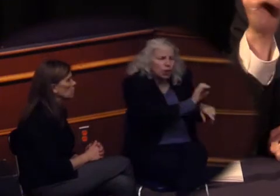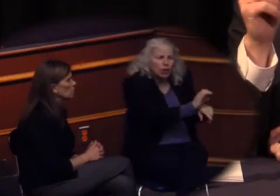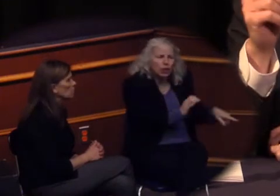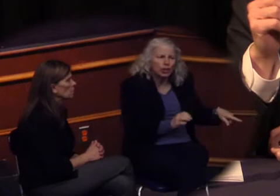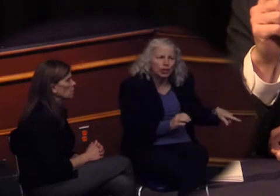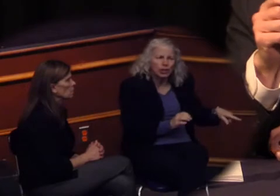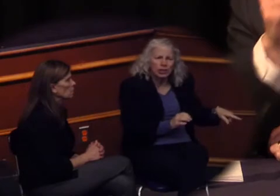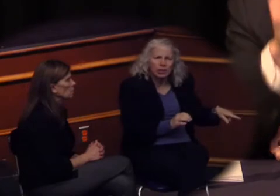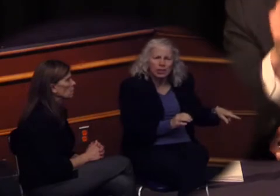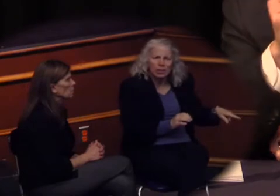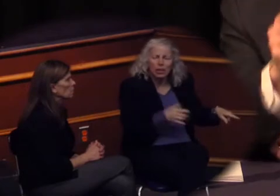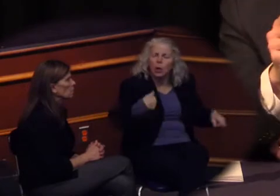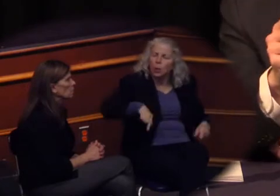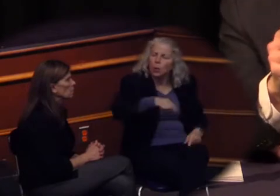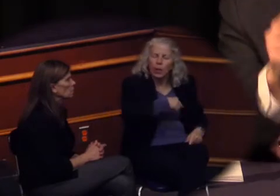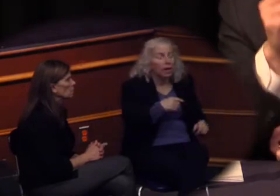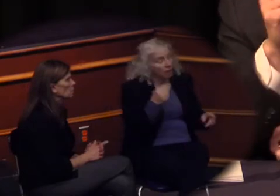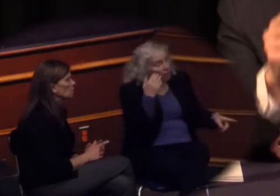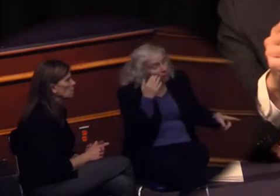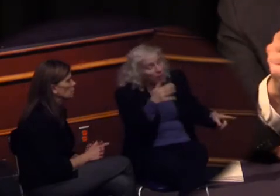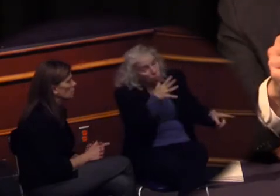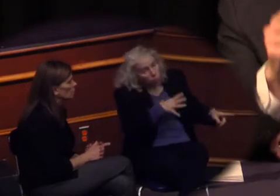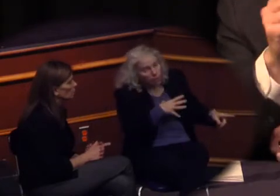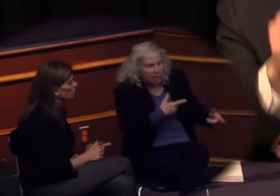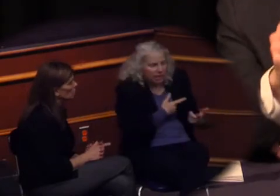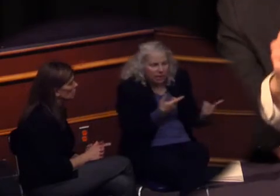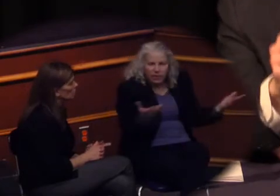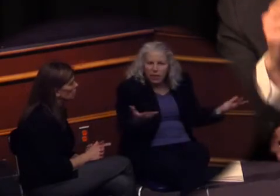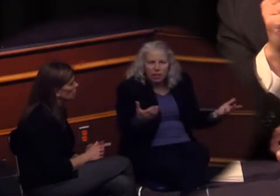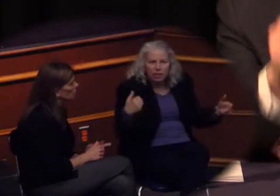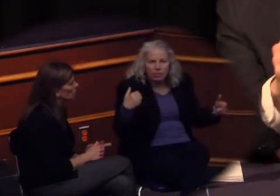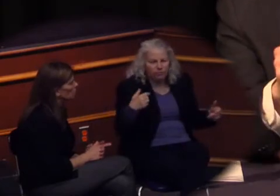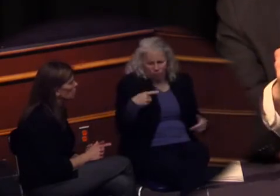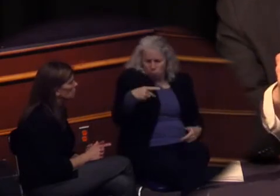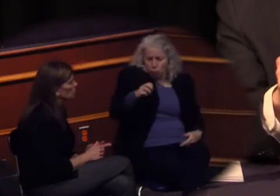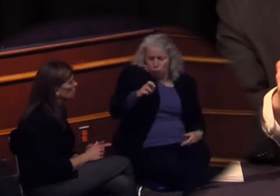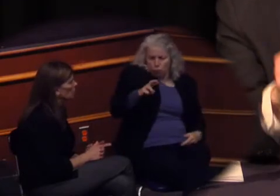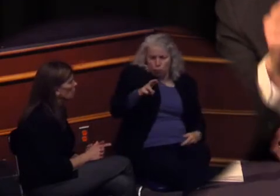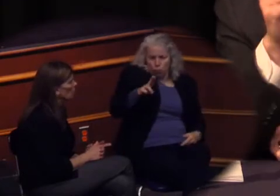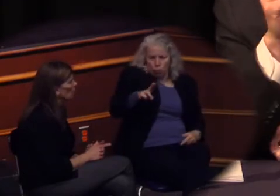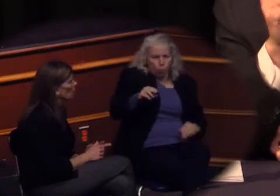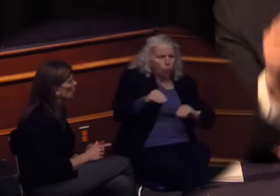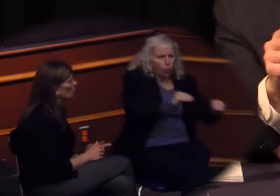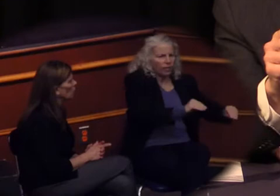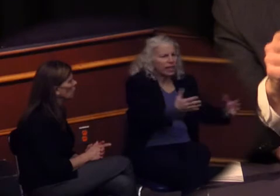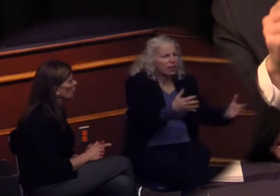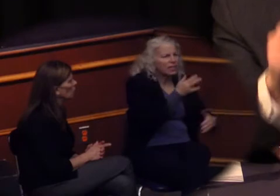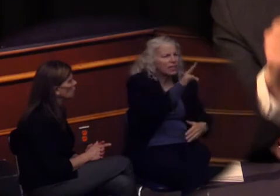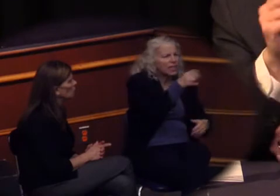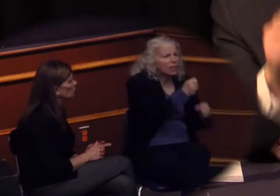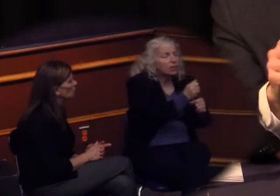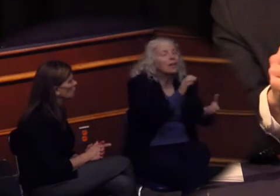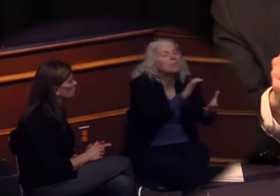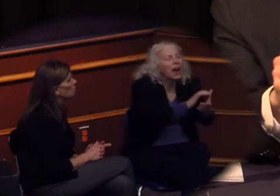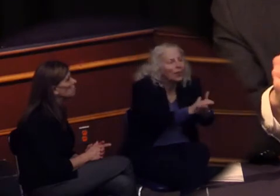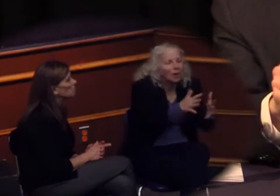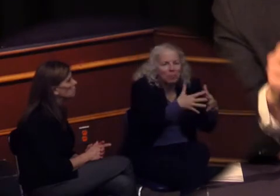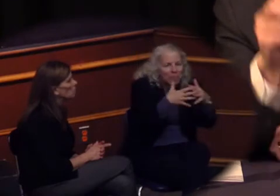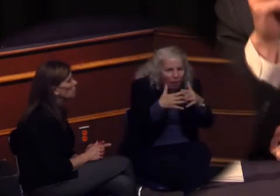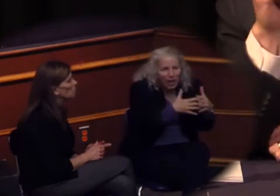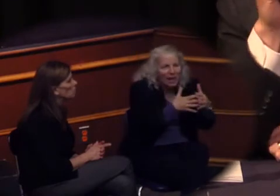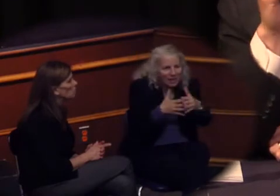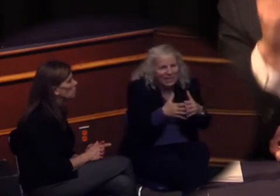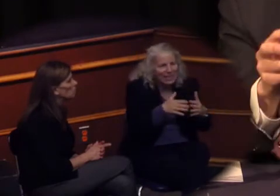We need—this is a woman who's been in this country from Peru for 17 years, is married here to an American